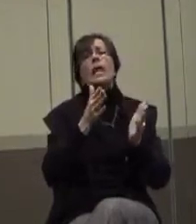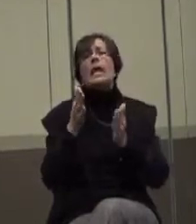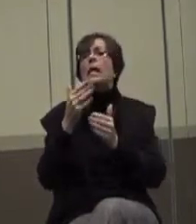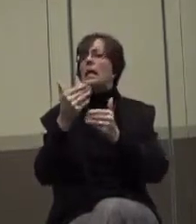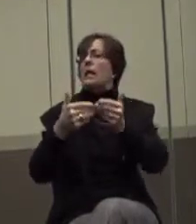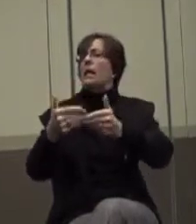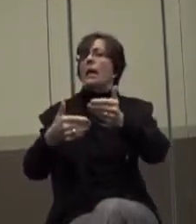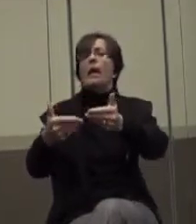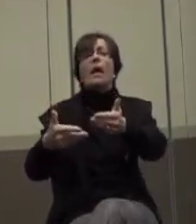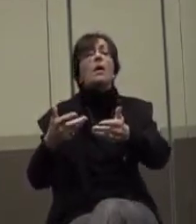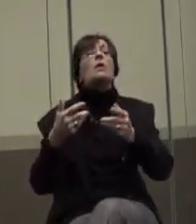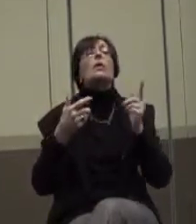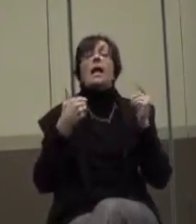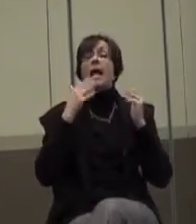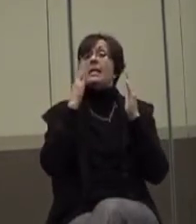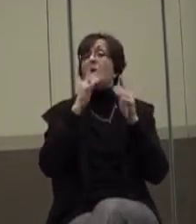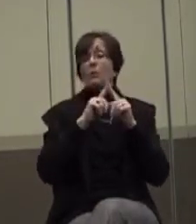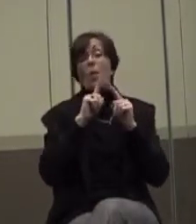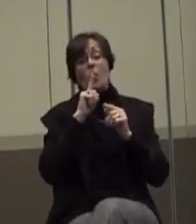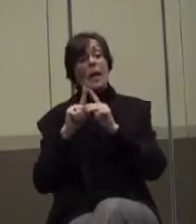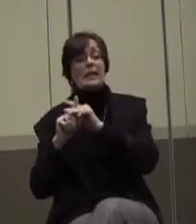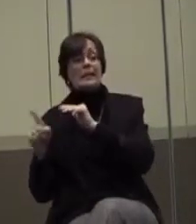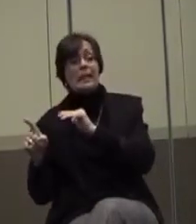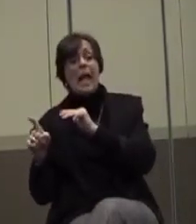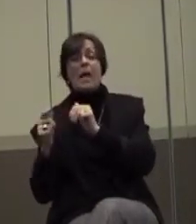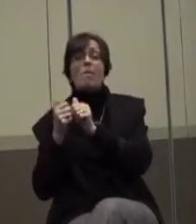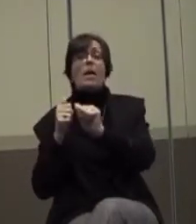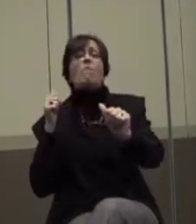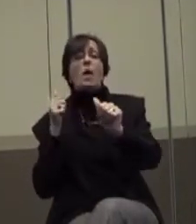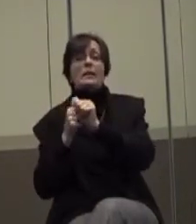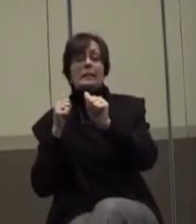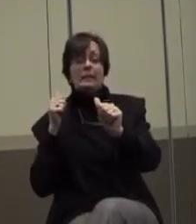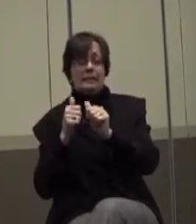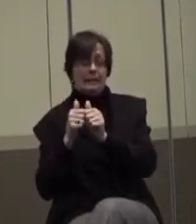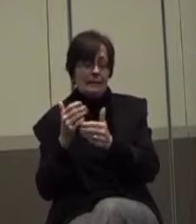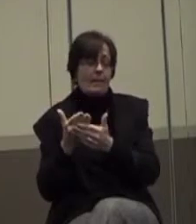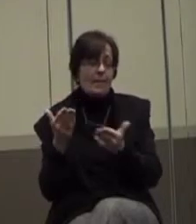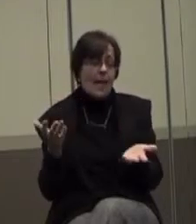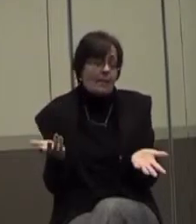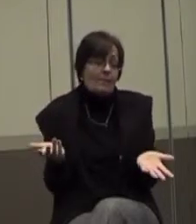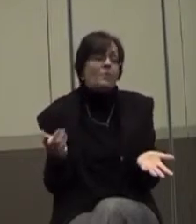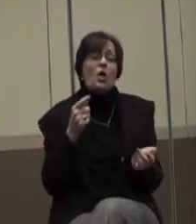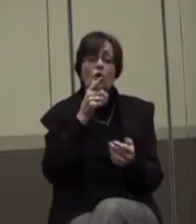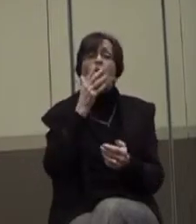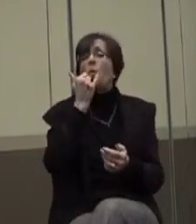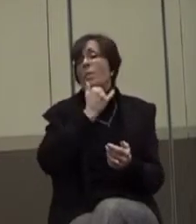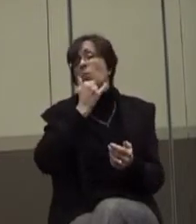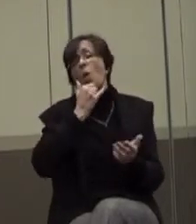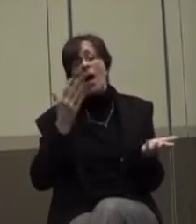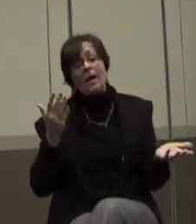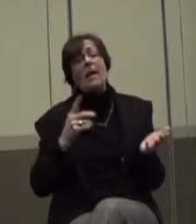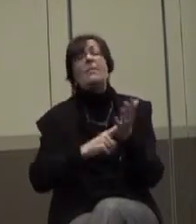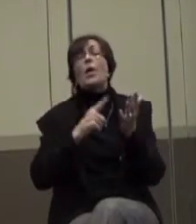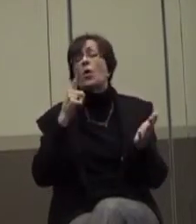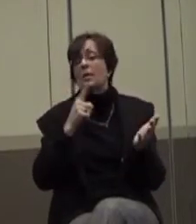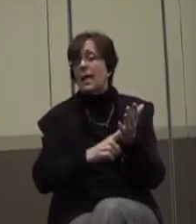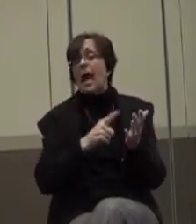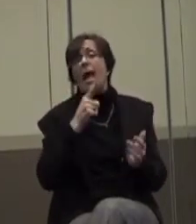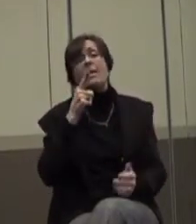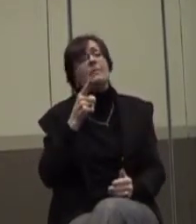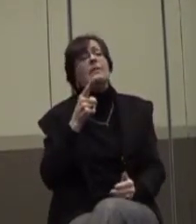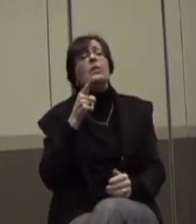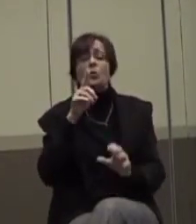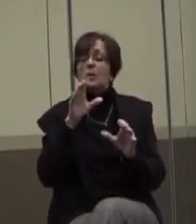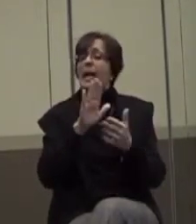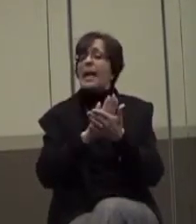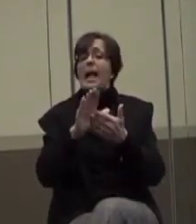And again, so they had attention, but it was really escape or avoidance kind of a thing. And you're going to be wrong. There are times that you